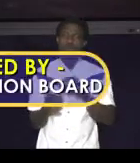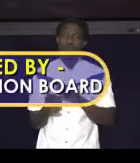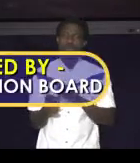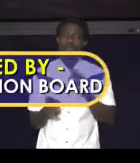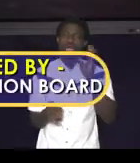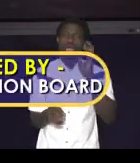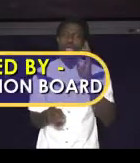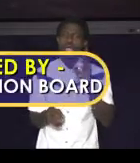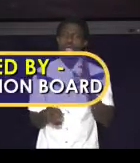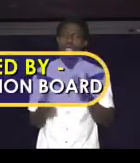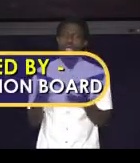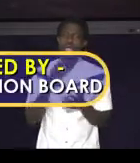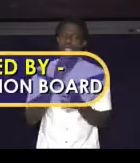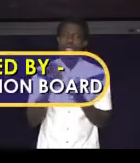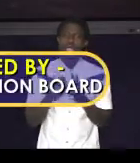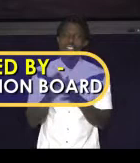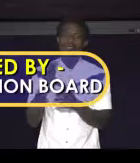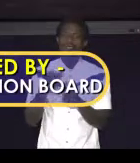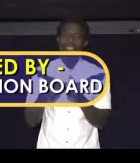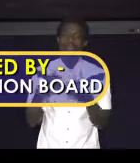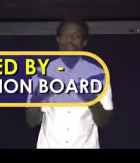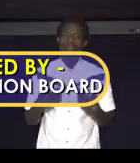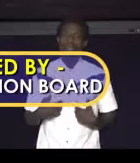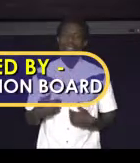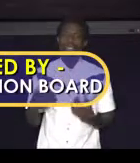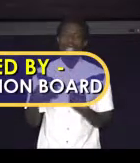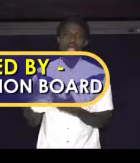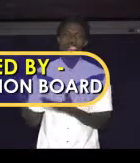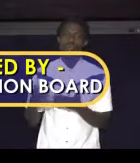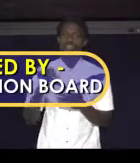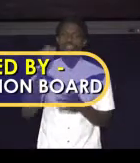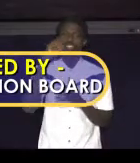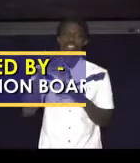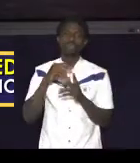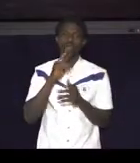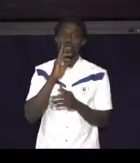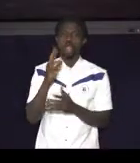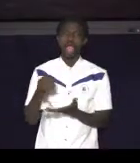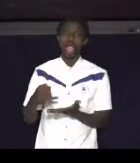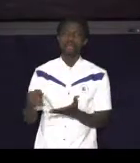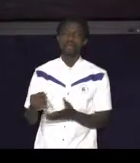Here are examples. Everybody has brought his or her pen.